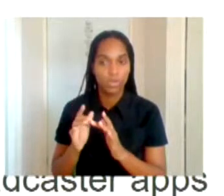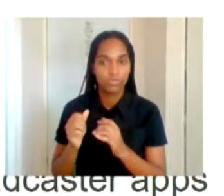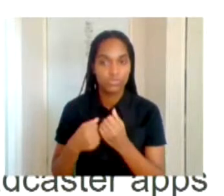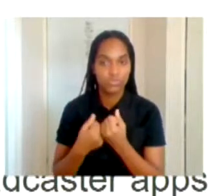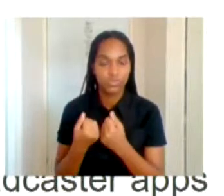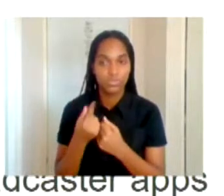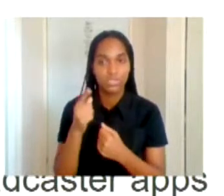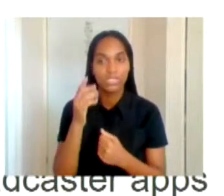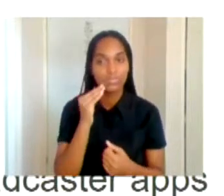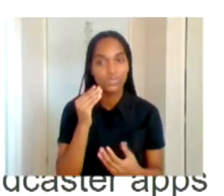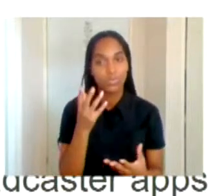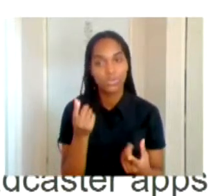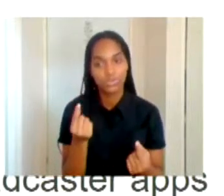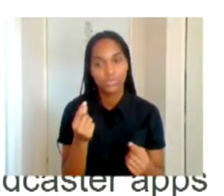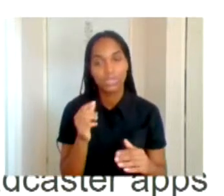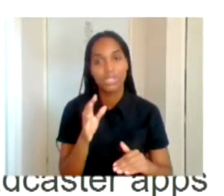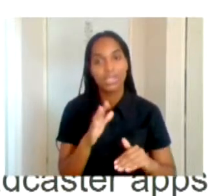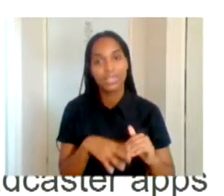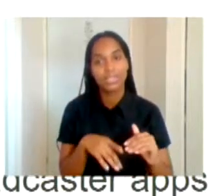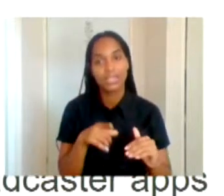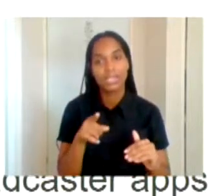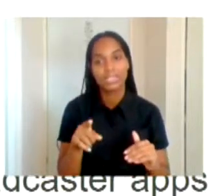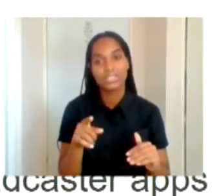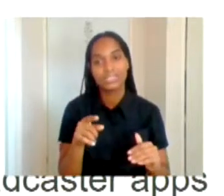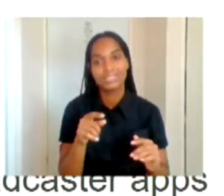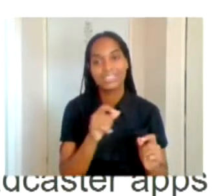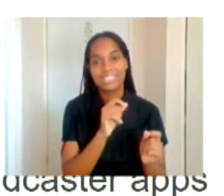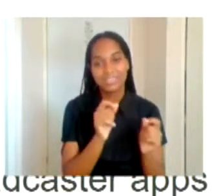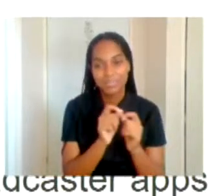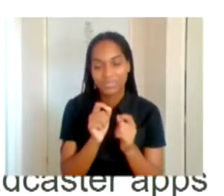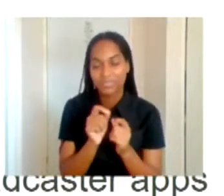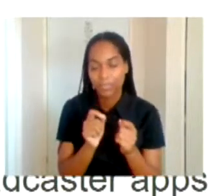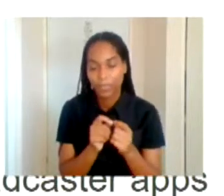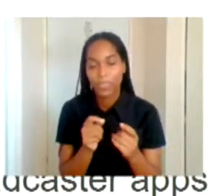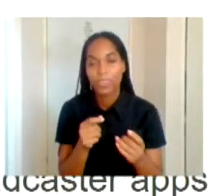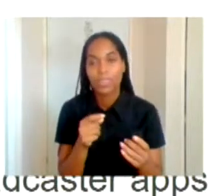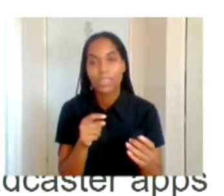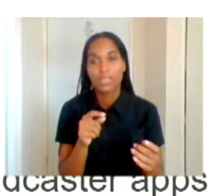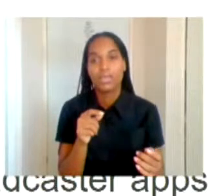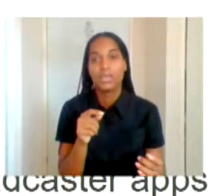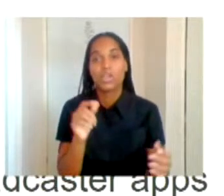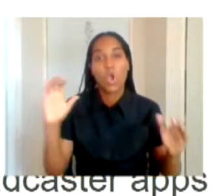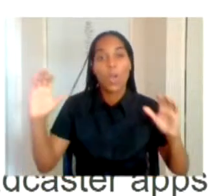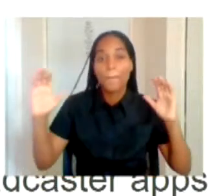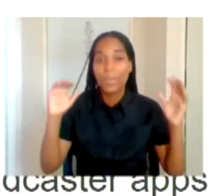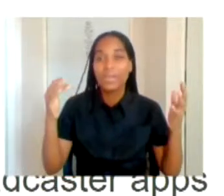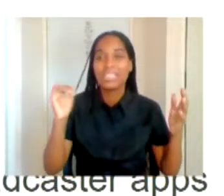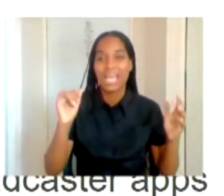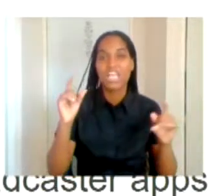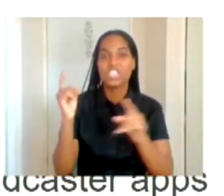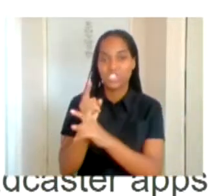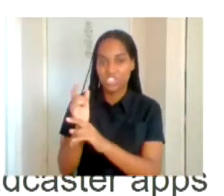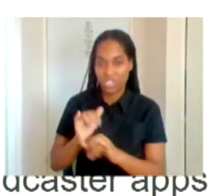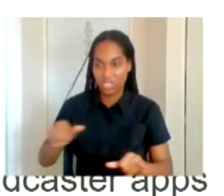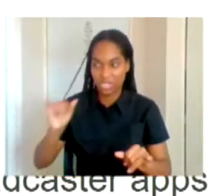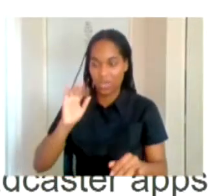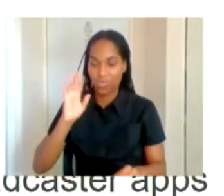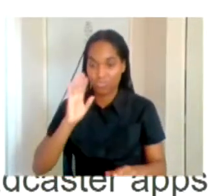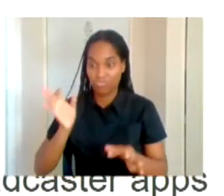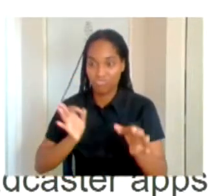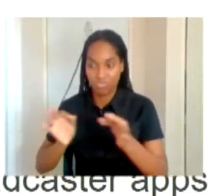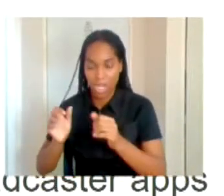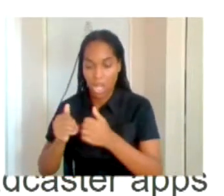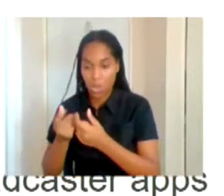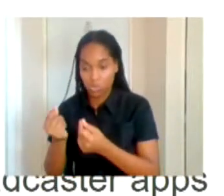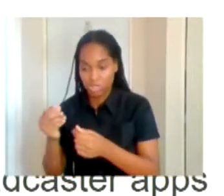to do rather than the kind of nuts and bolts. You know, I think the analogy might be there are standards that will describe how to do